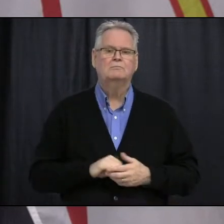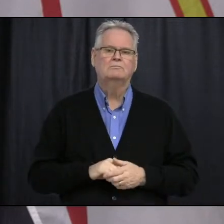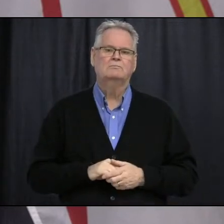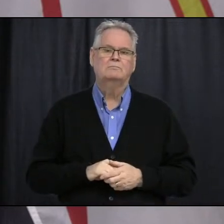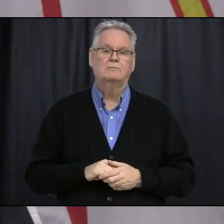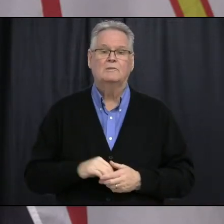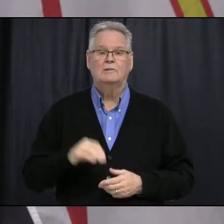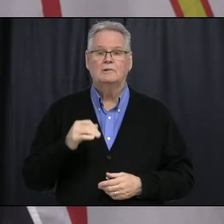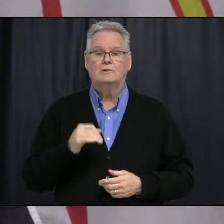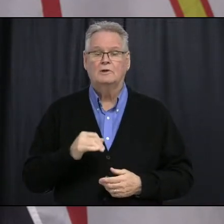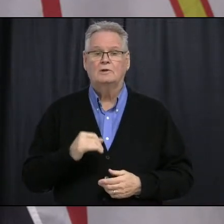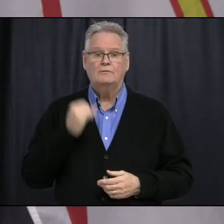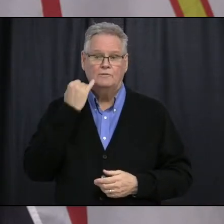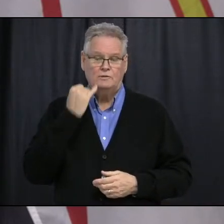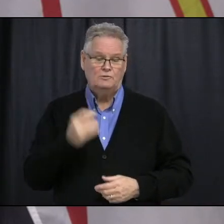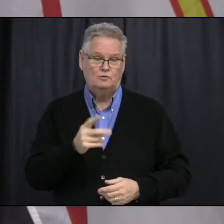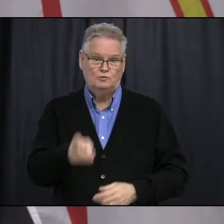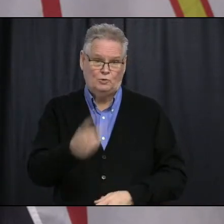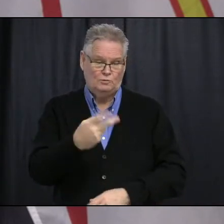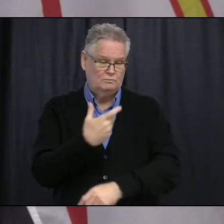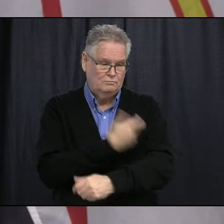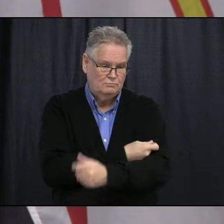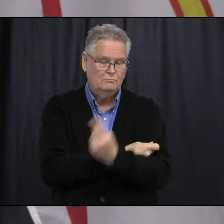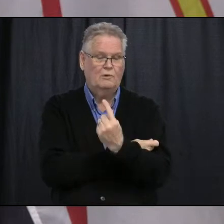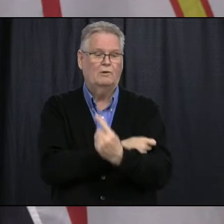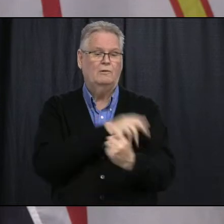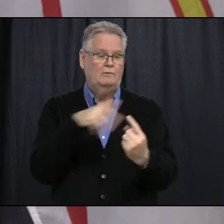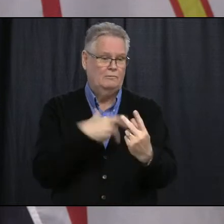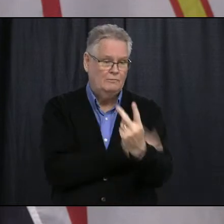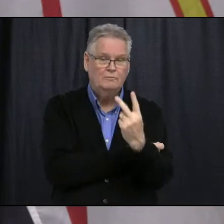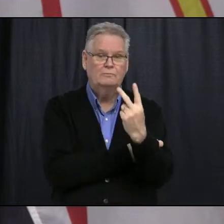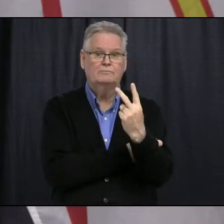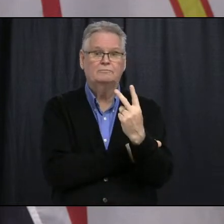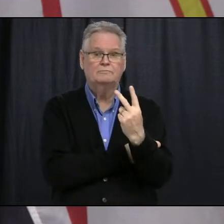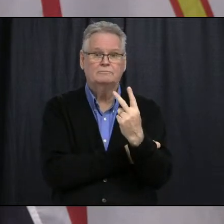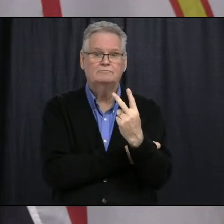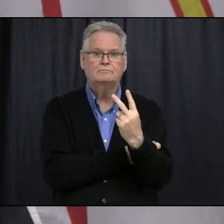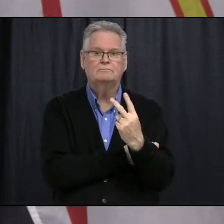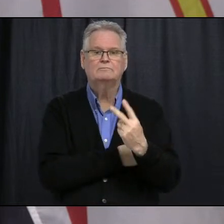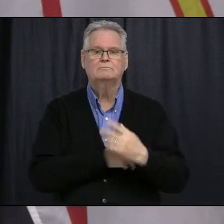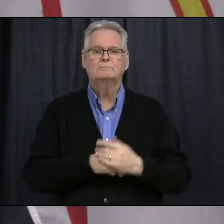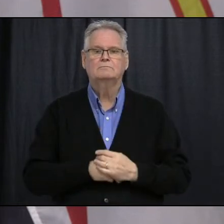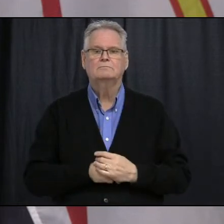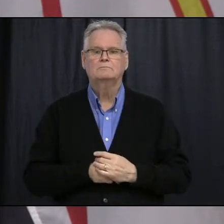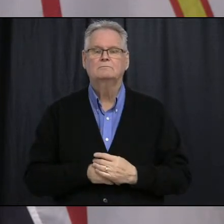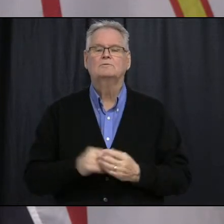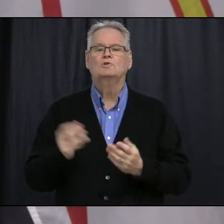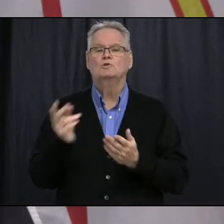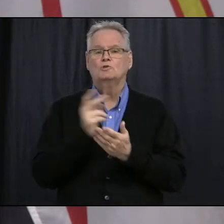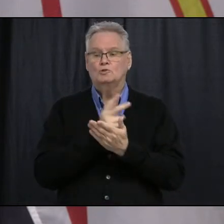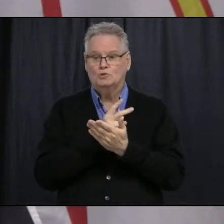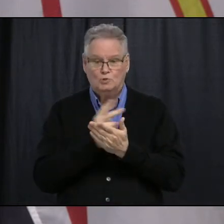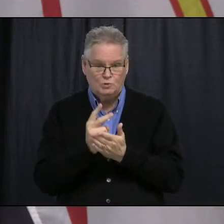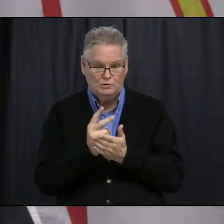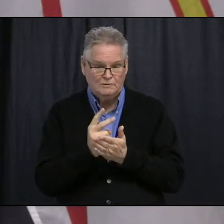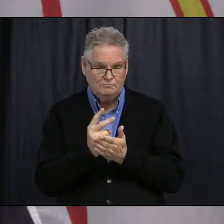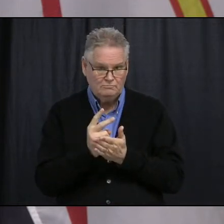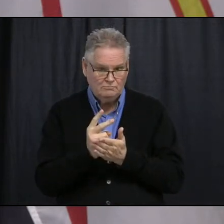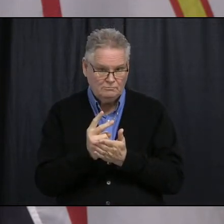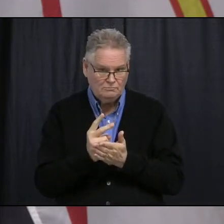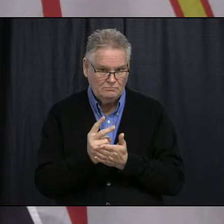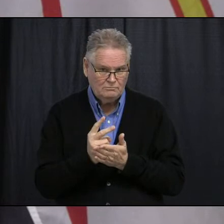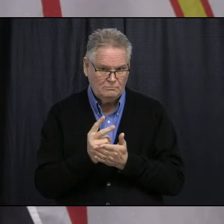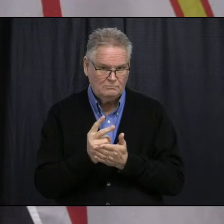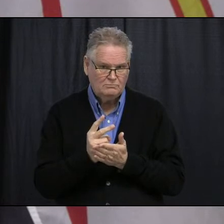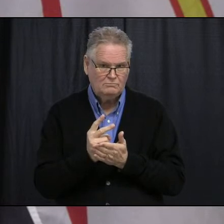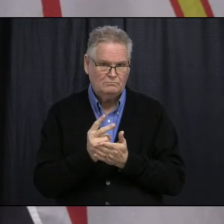dose of a vaccine such as Pfizer, Moderna, or AstraZeneca, or 2 weeks after a 1-dose vaccine such as